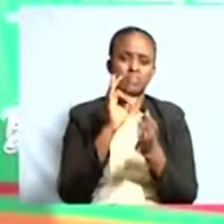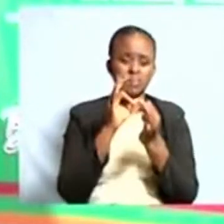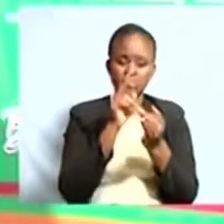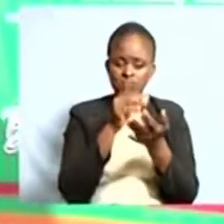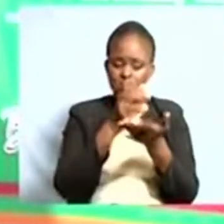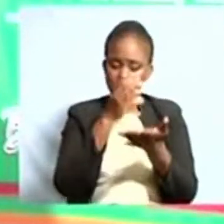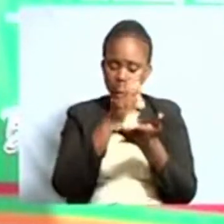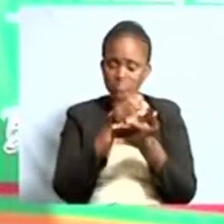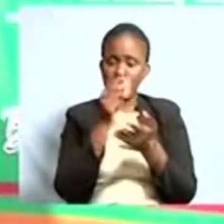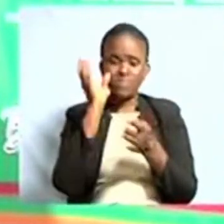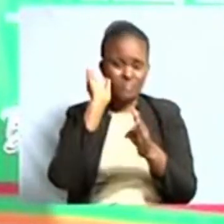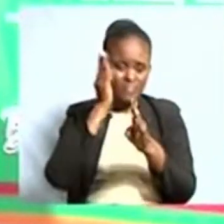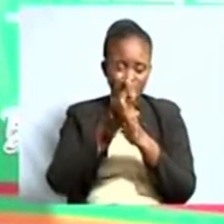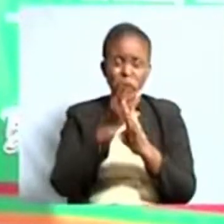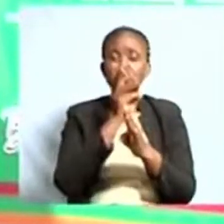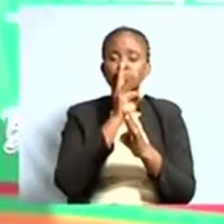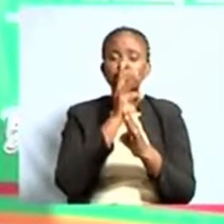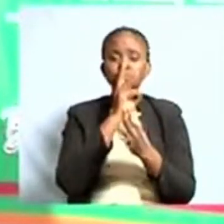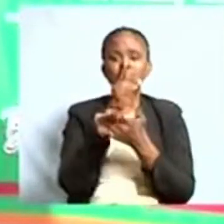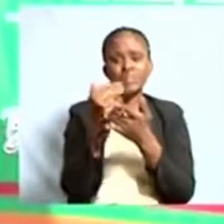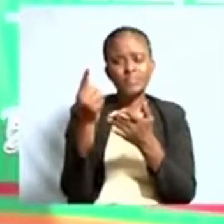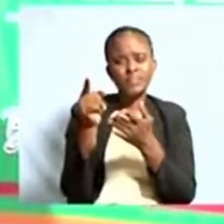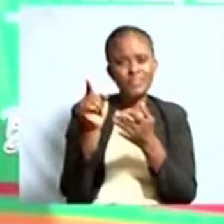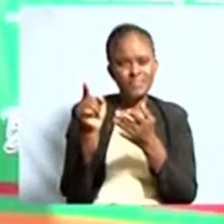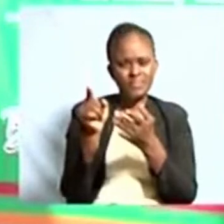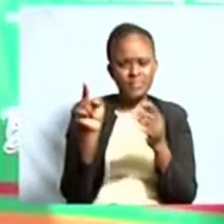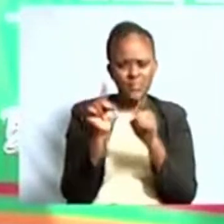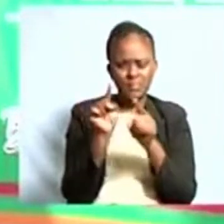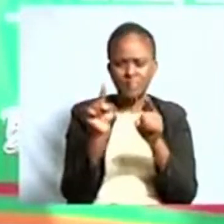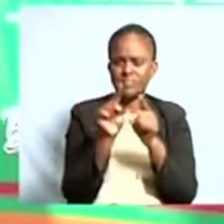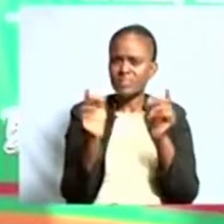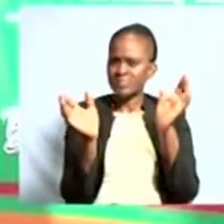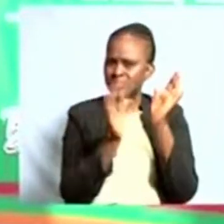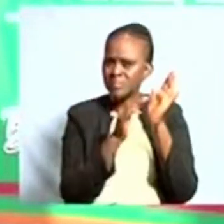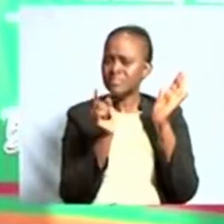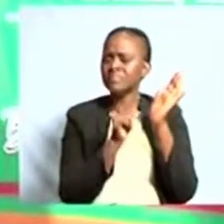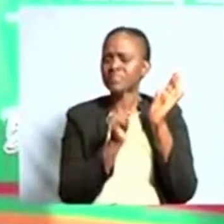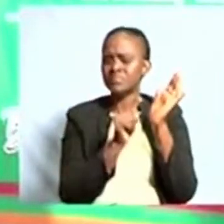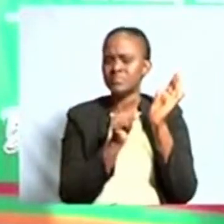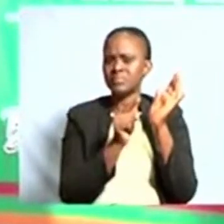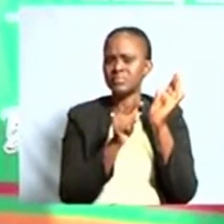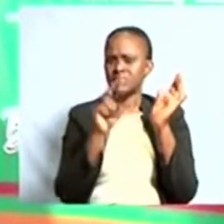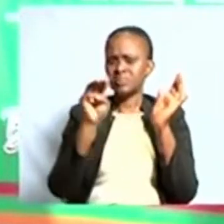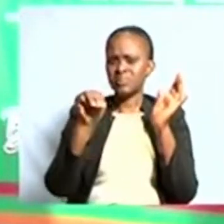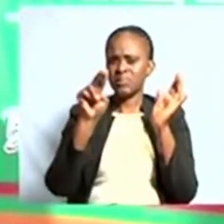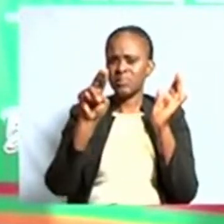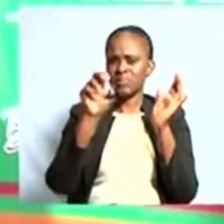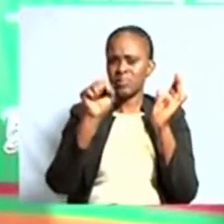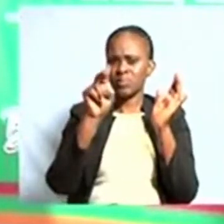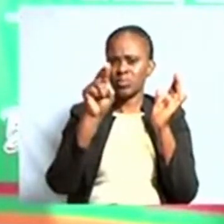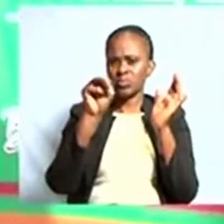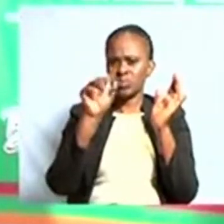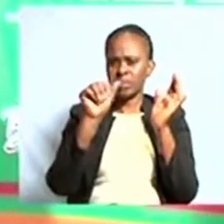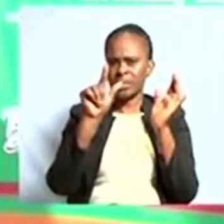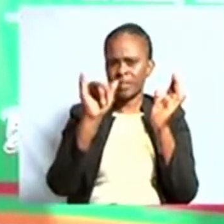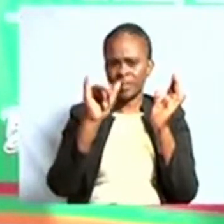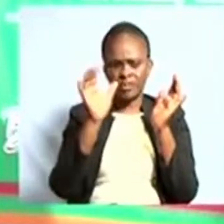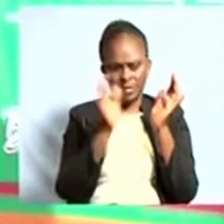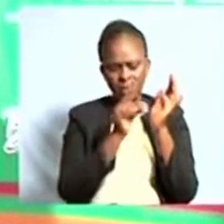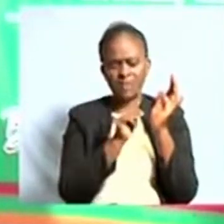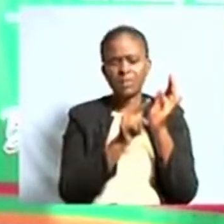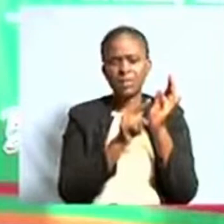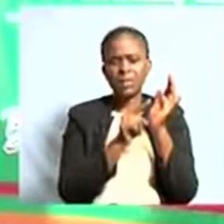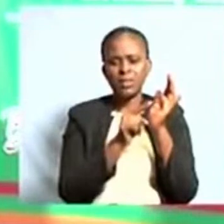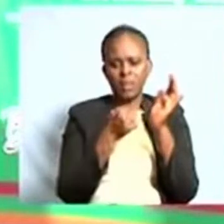bottle is meant for water, then somebody, and the label is there, Musumari, it's there, then